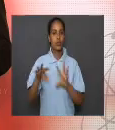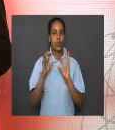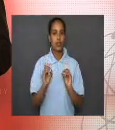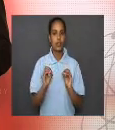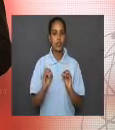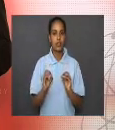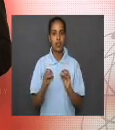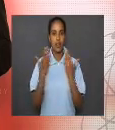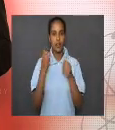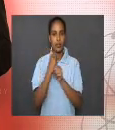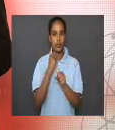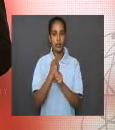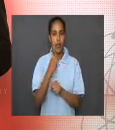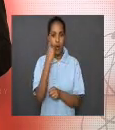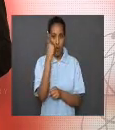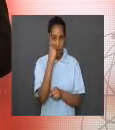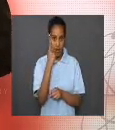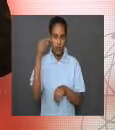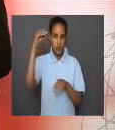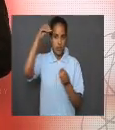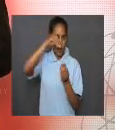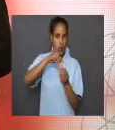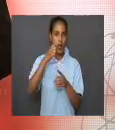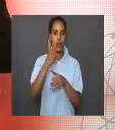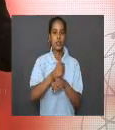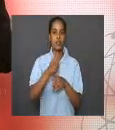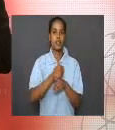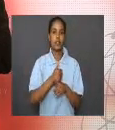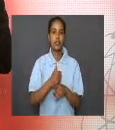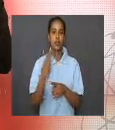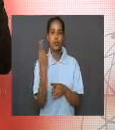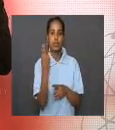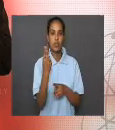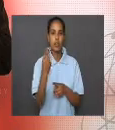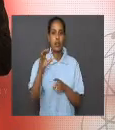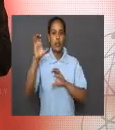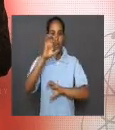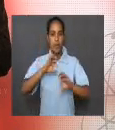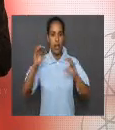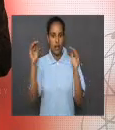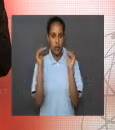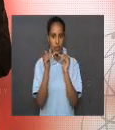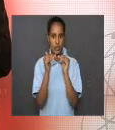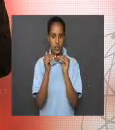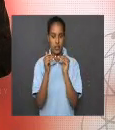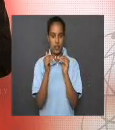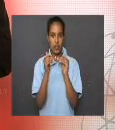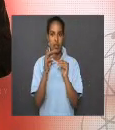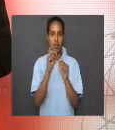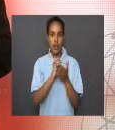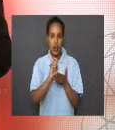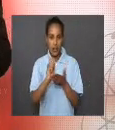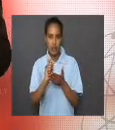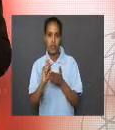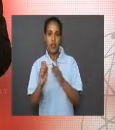Students, let us do one more activity. Using chemical equations, write